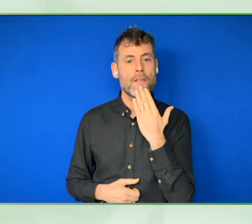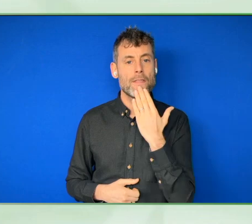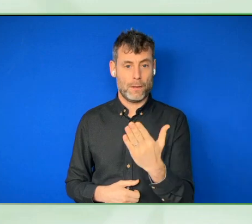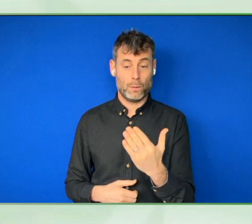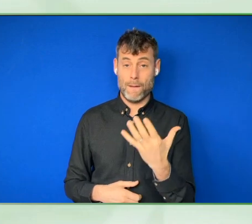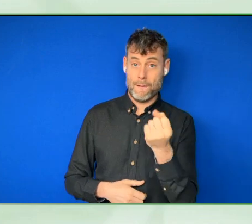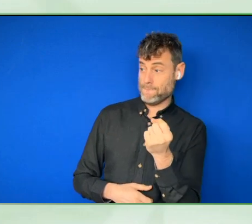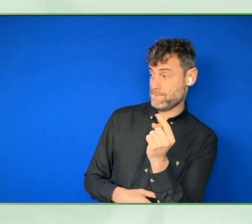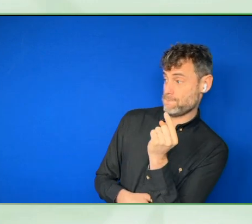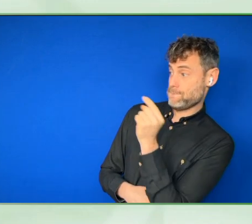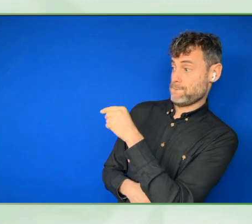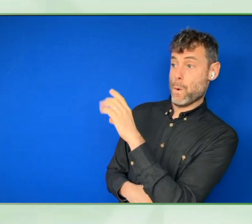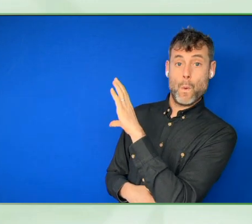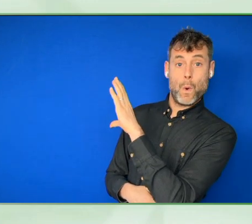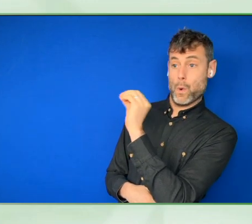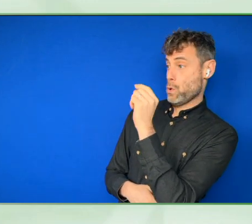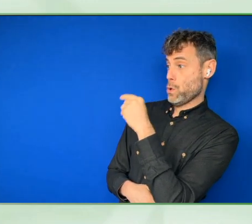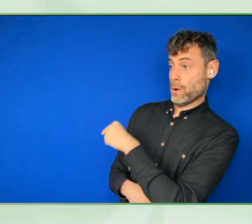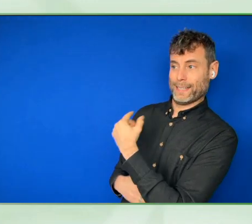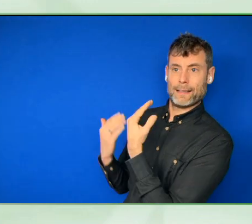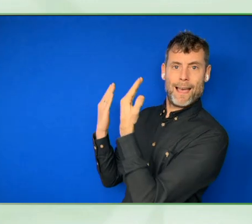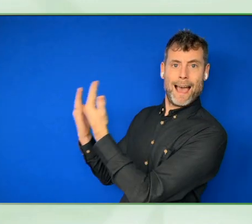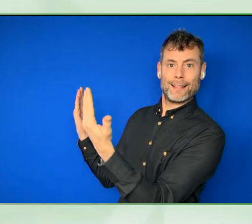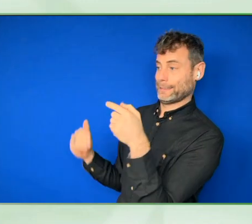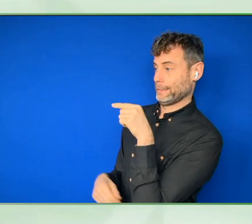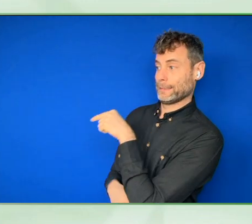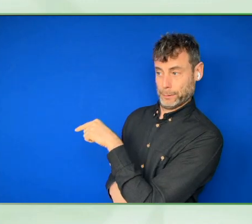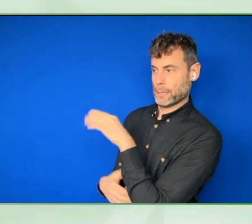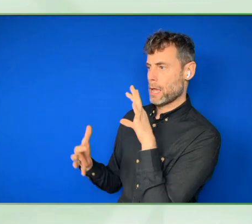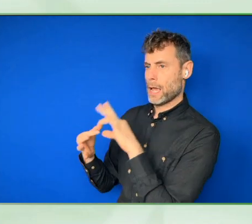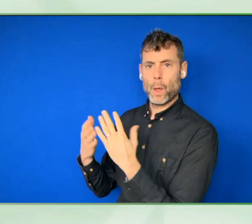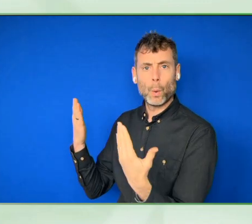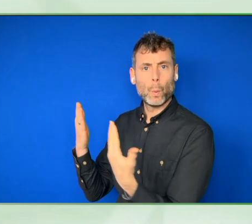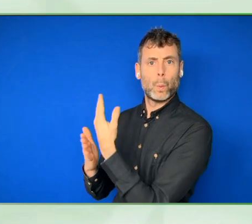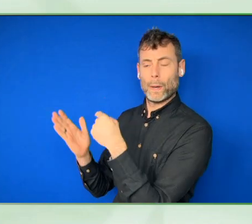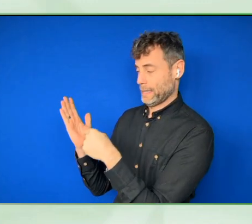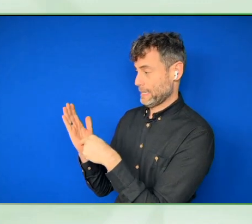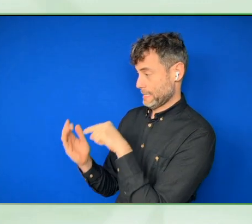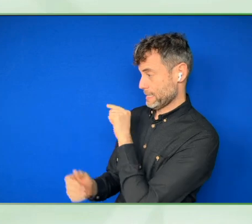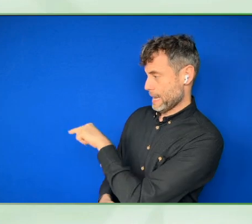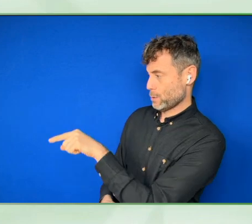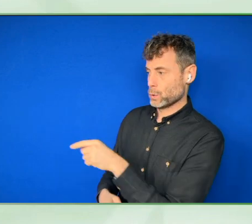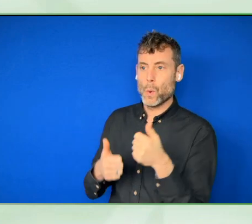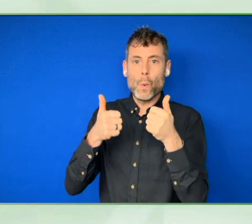in the room here, when we're working on our own initiatives and thinking what else is out there, knowing the